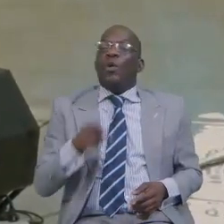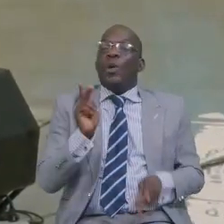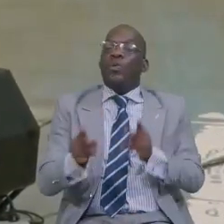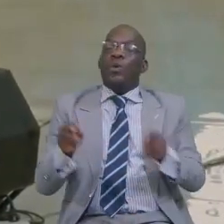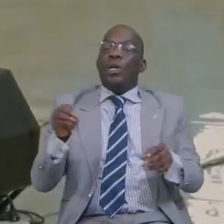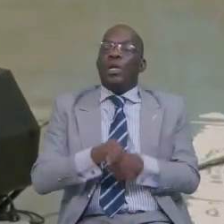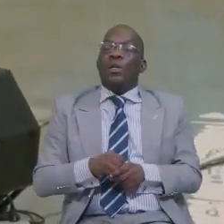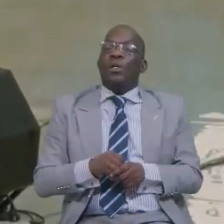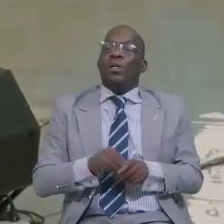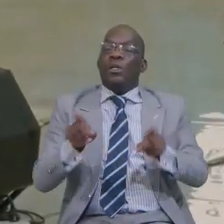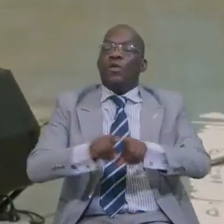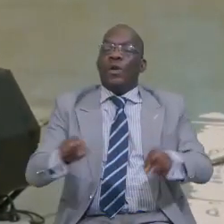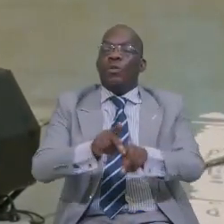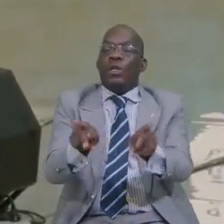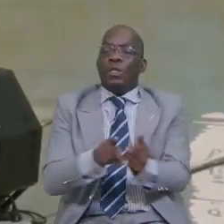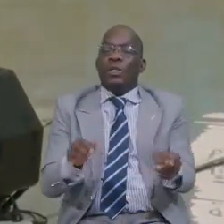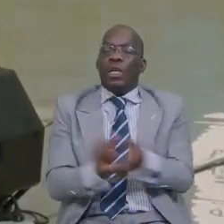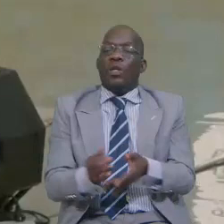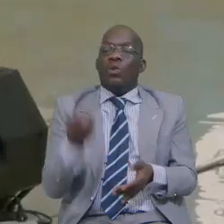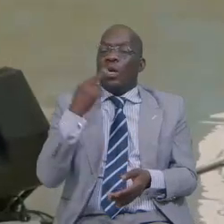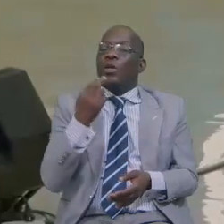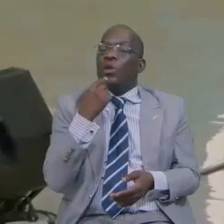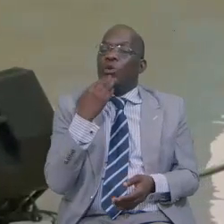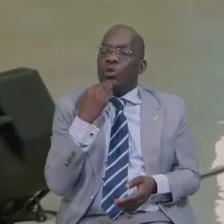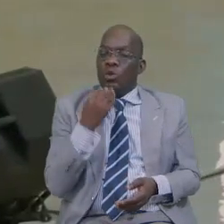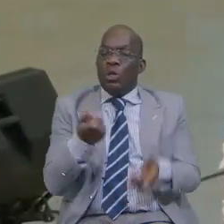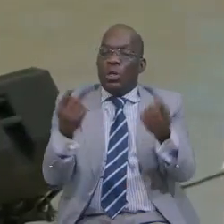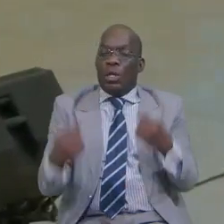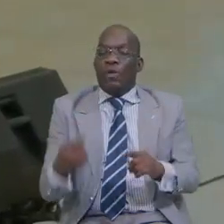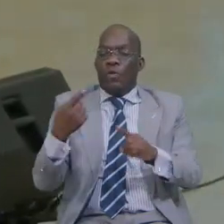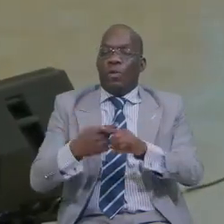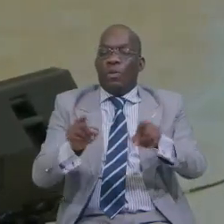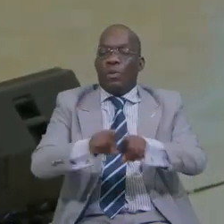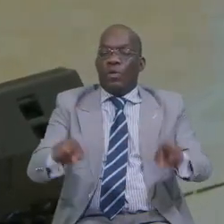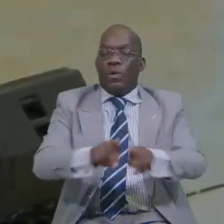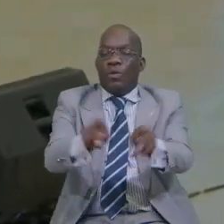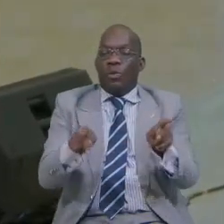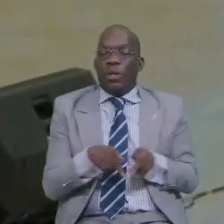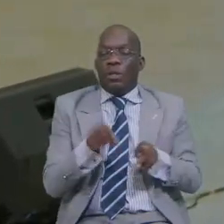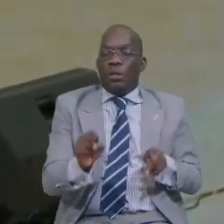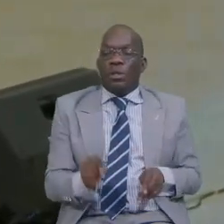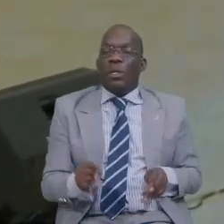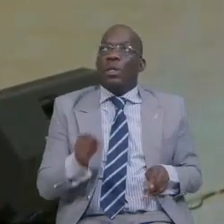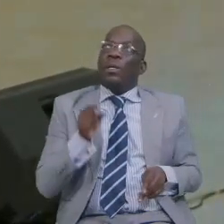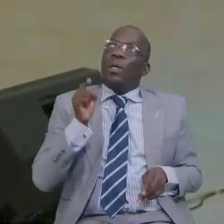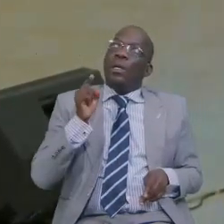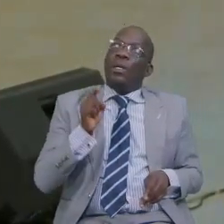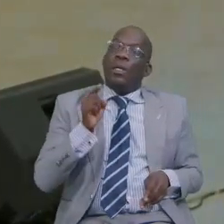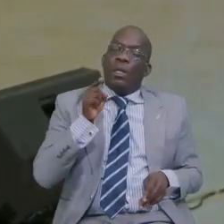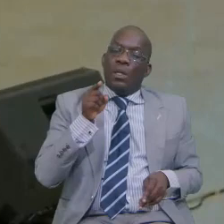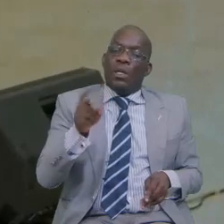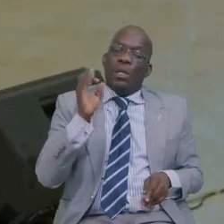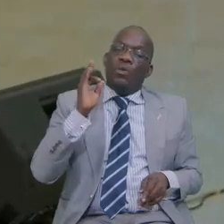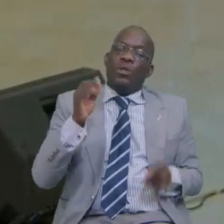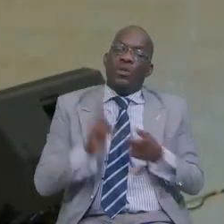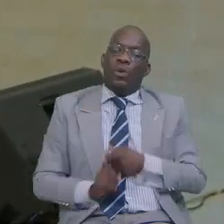came, and then the Holy Ghost came on him. And he preached to them, and 3,000 got converted. That's